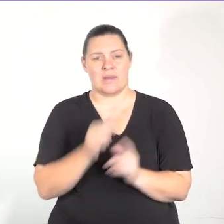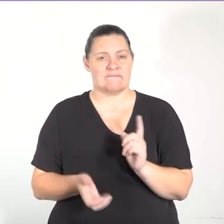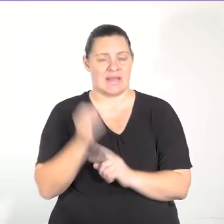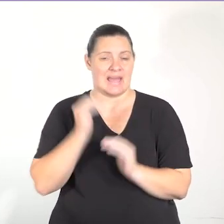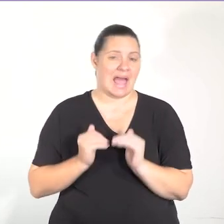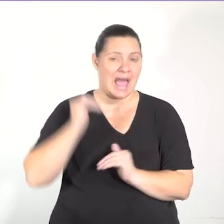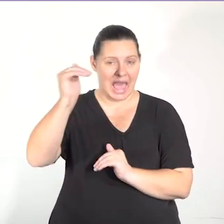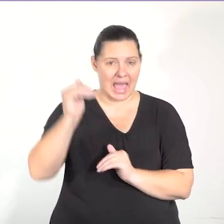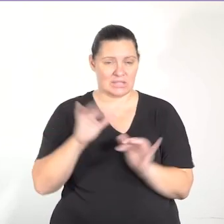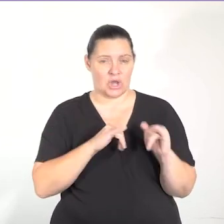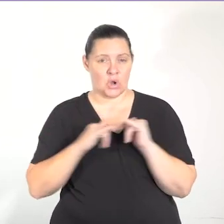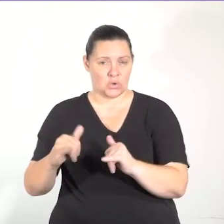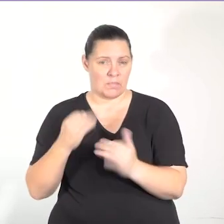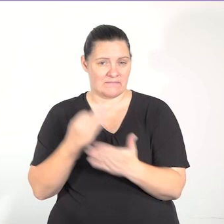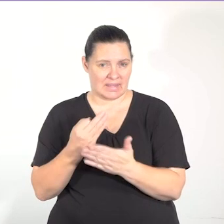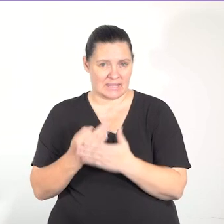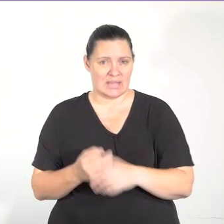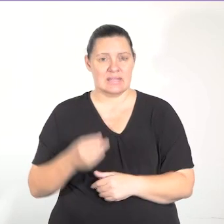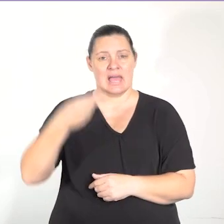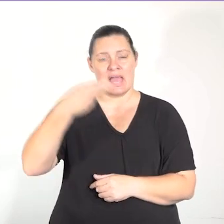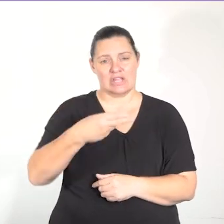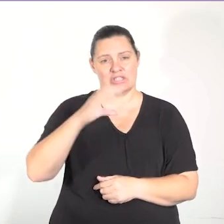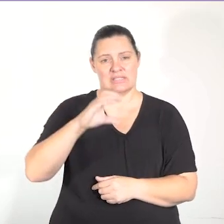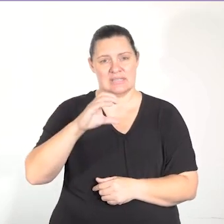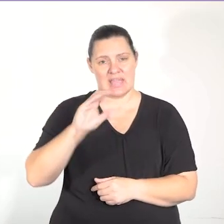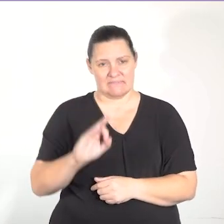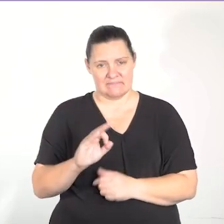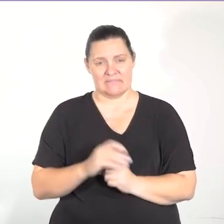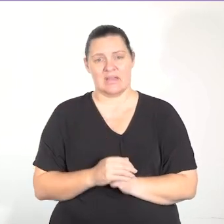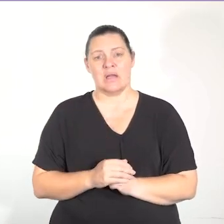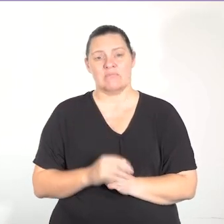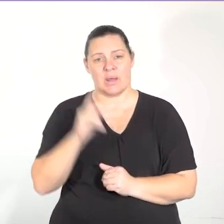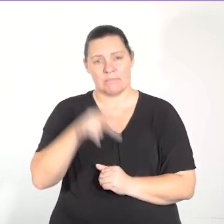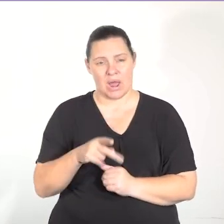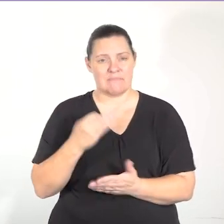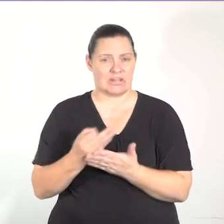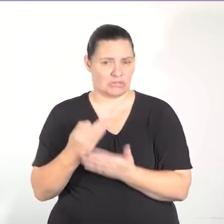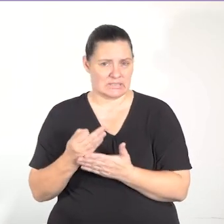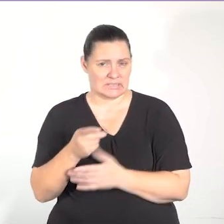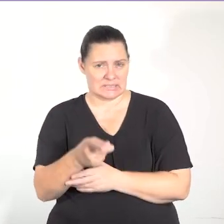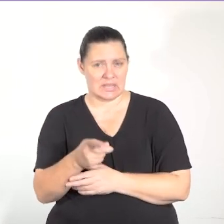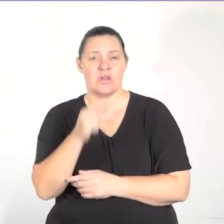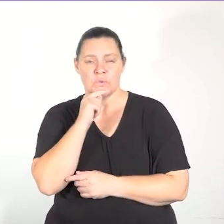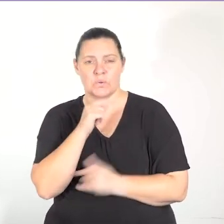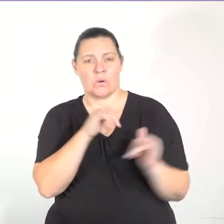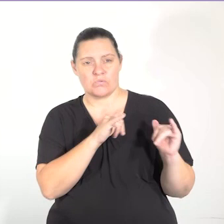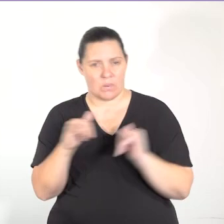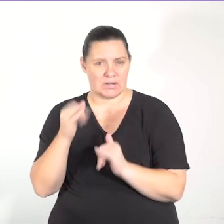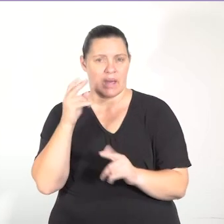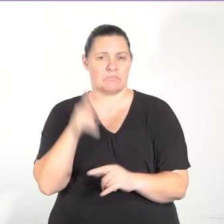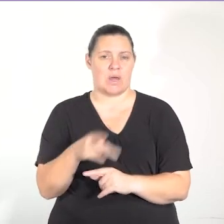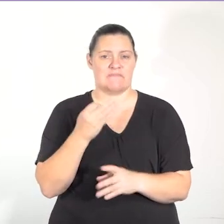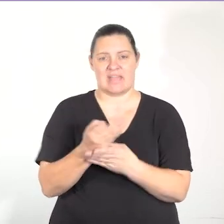Then, when finding the highest common factor, which is the HCF, using prime factorization, you take the